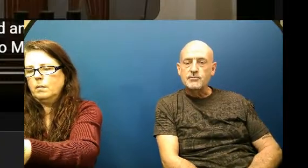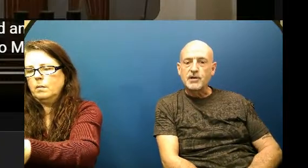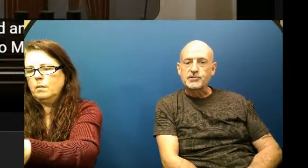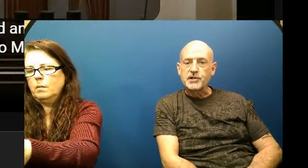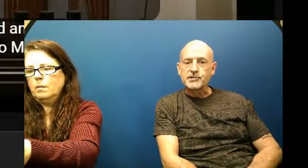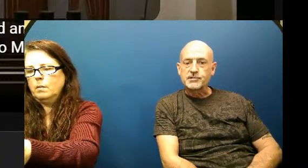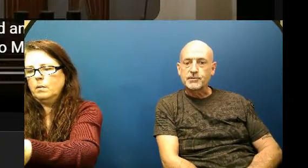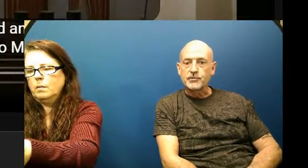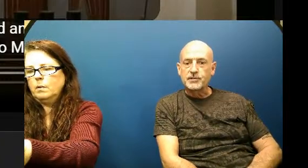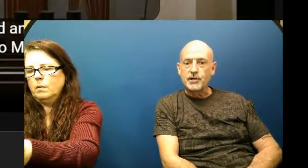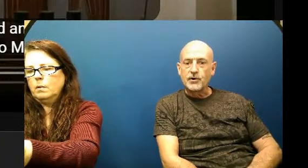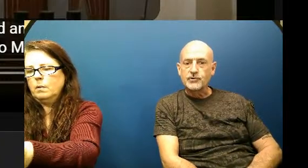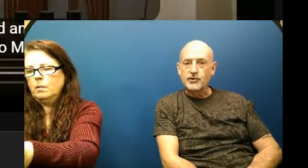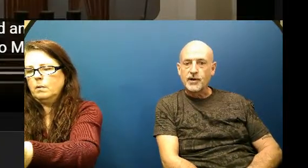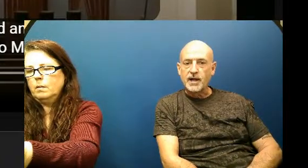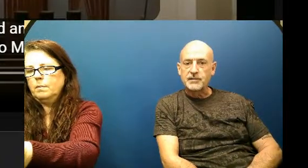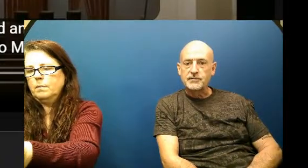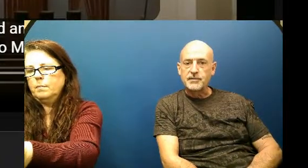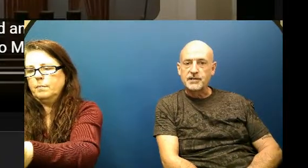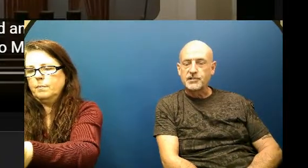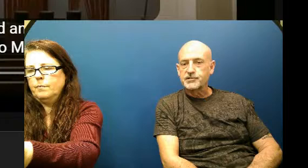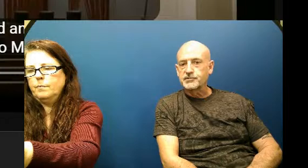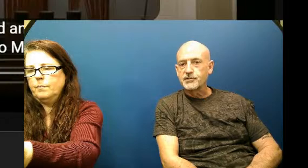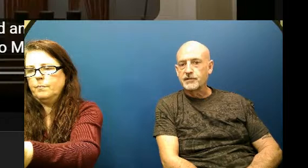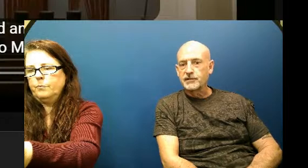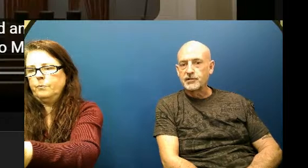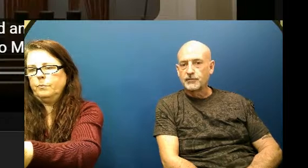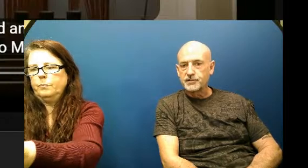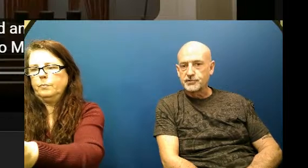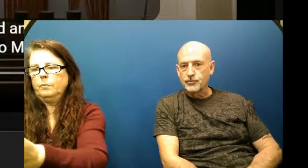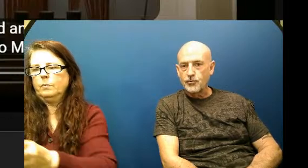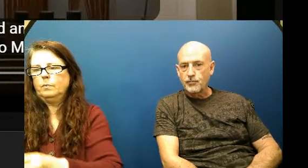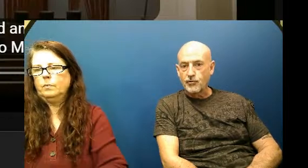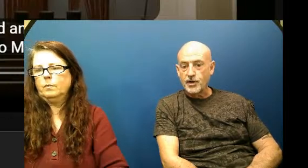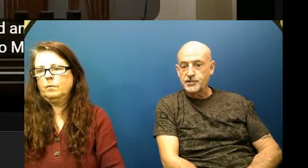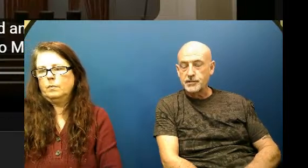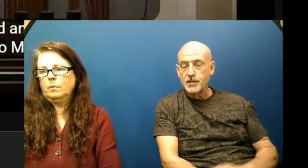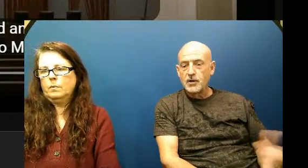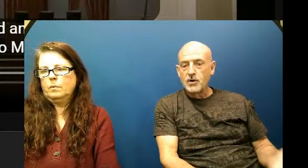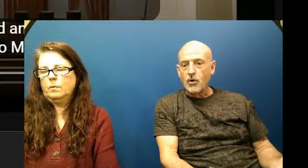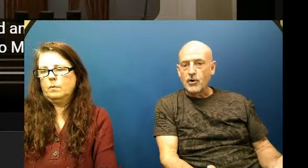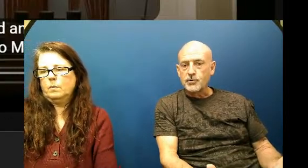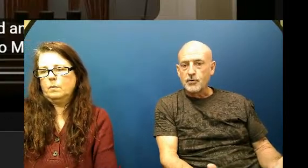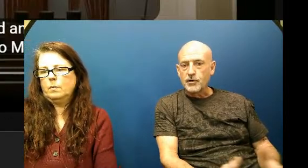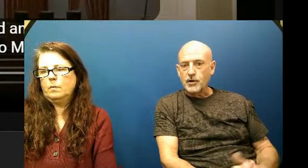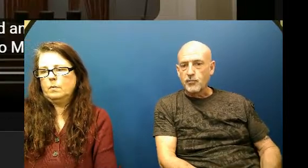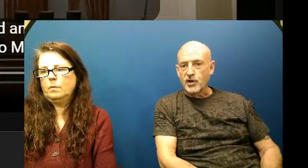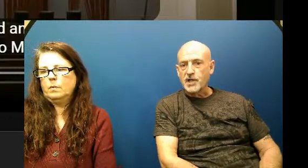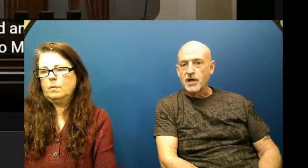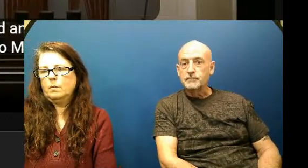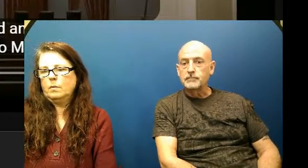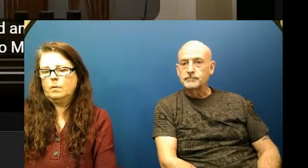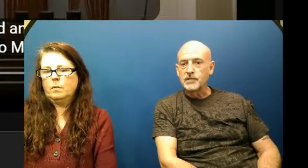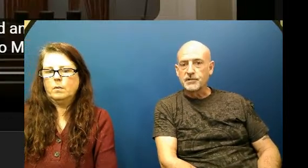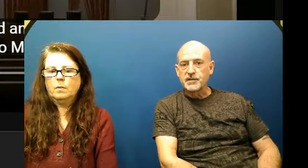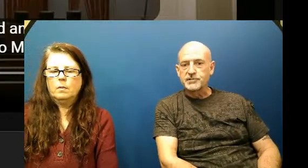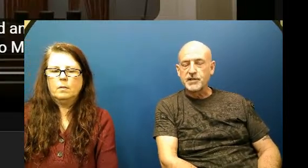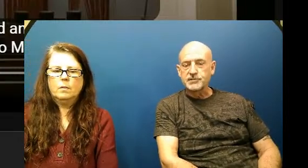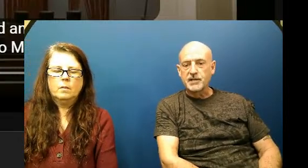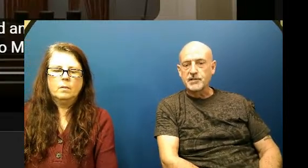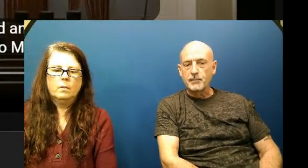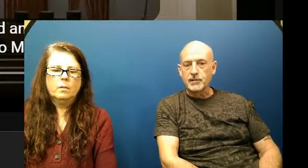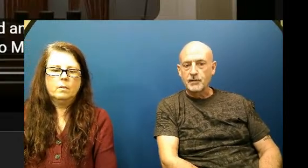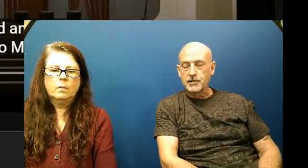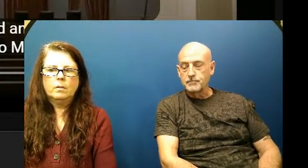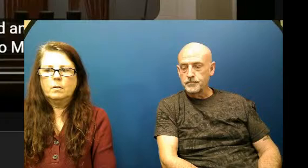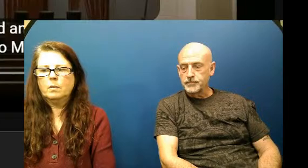create too much distance between the owner and the existence of the legal fictional corporation, or it all breaks down. And they discuss